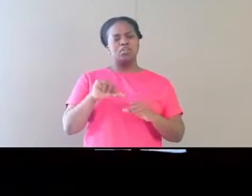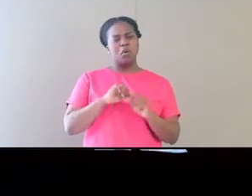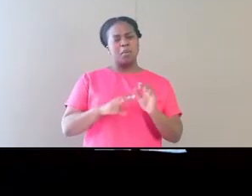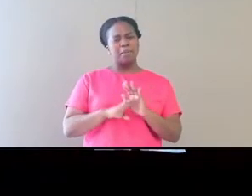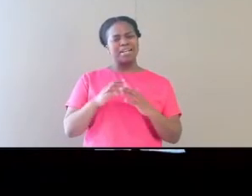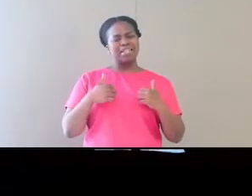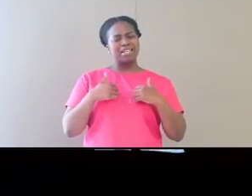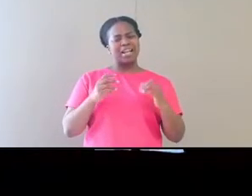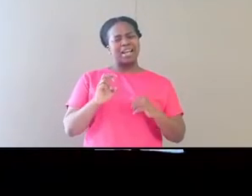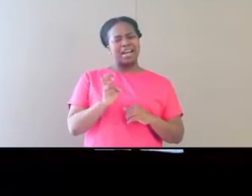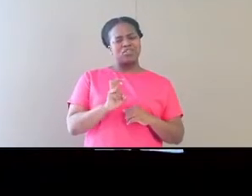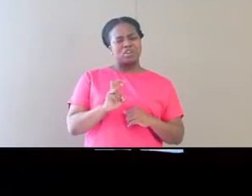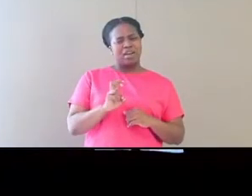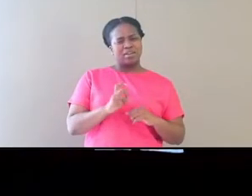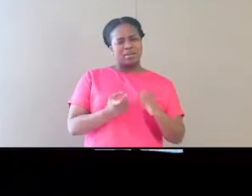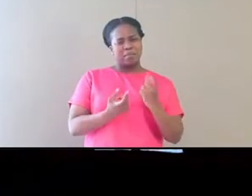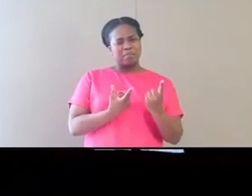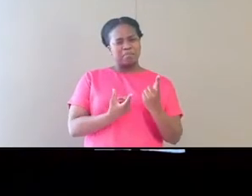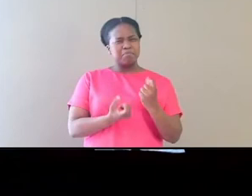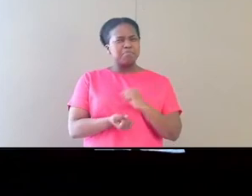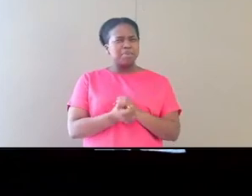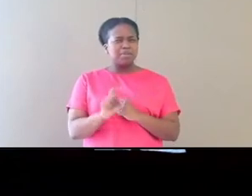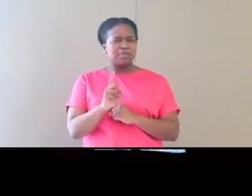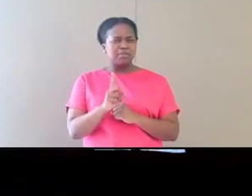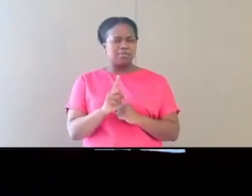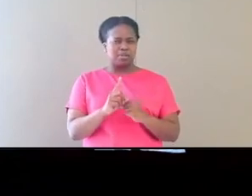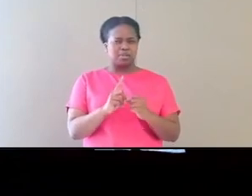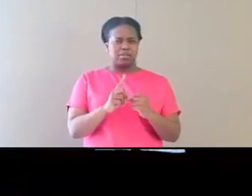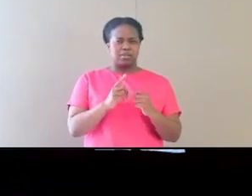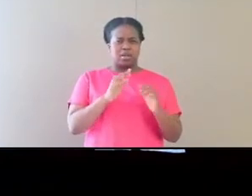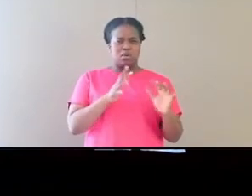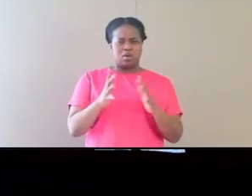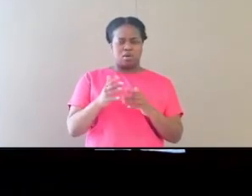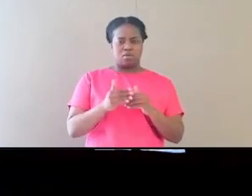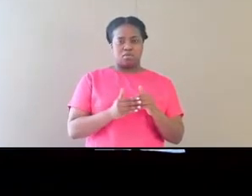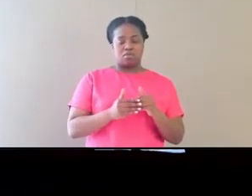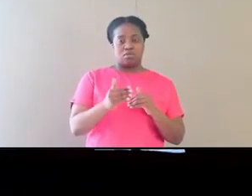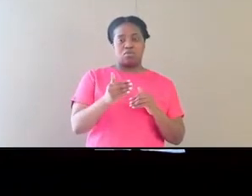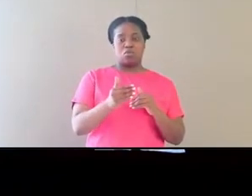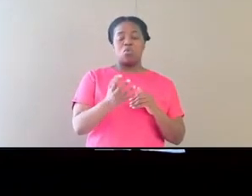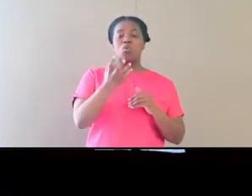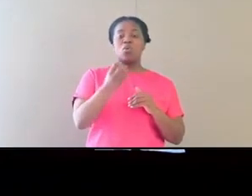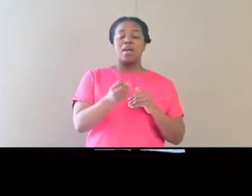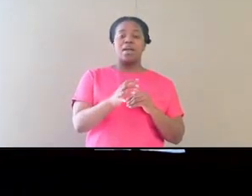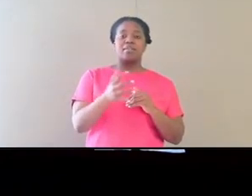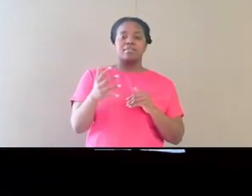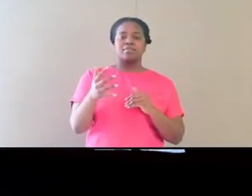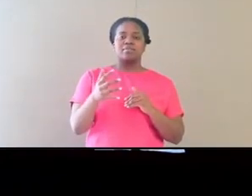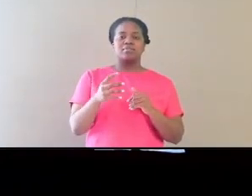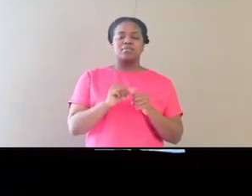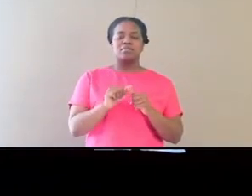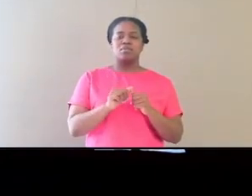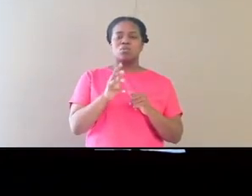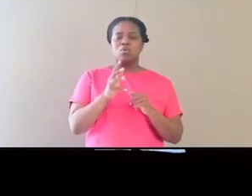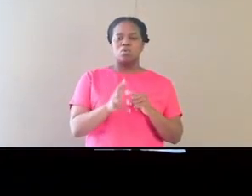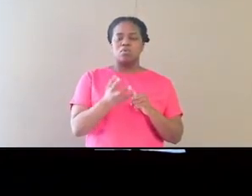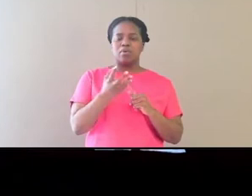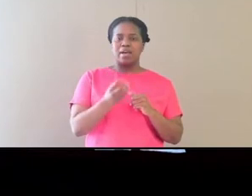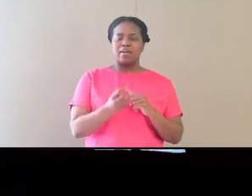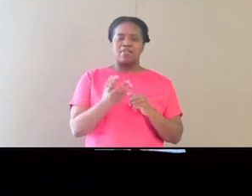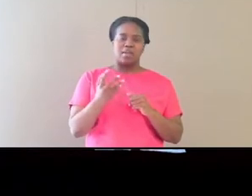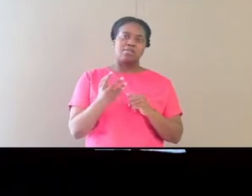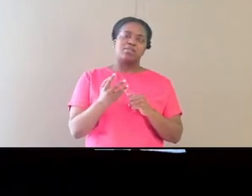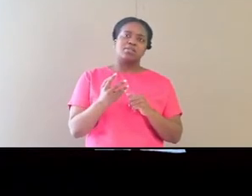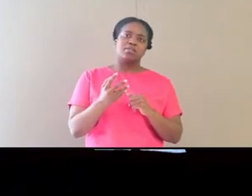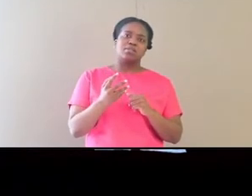actually when we went into it, it's very complicated, and there were difficult decisions that were made along the way, and we've got to bear those in mind. So we're going to go and get that context.